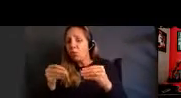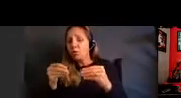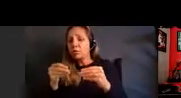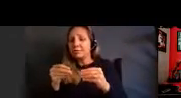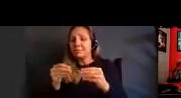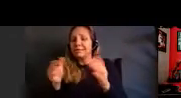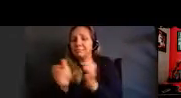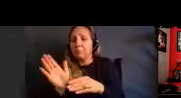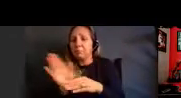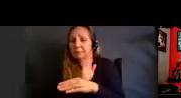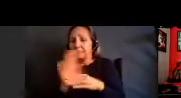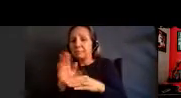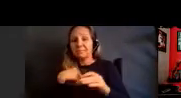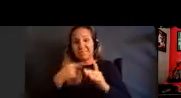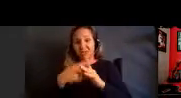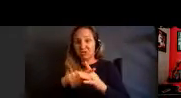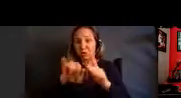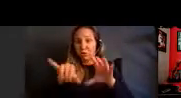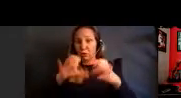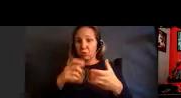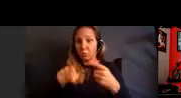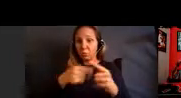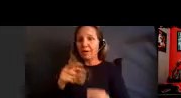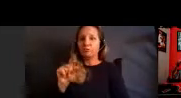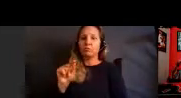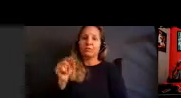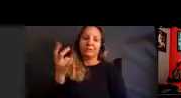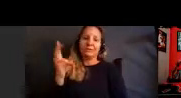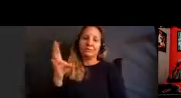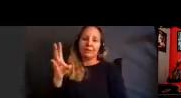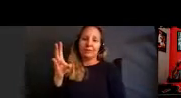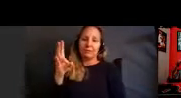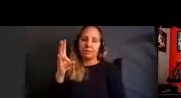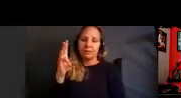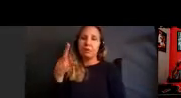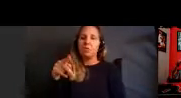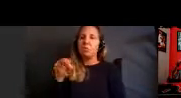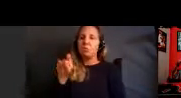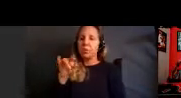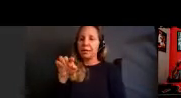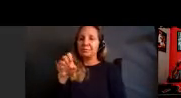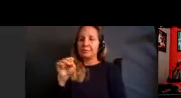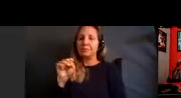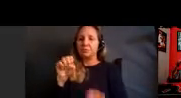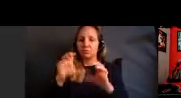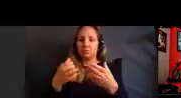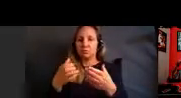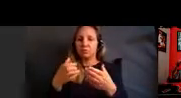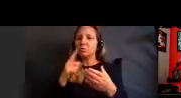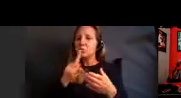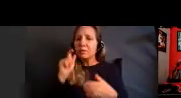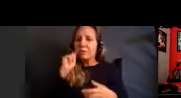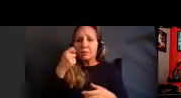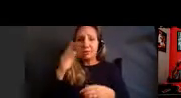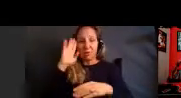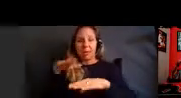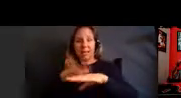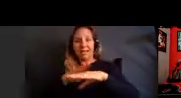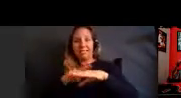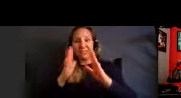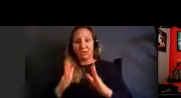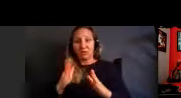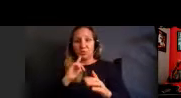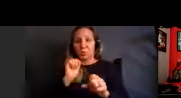President's Group, excuse me, in 2017. And the really cool thing is how does a consultant work for